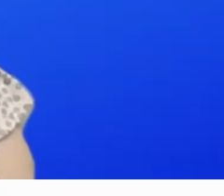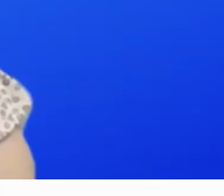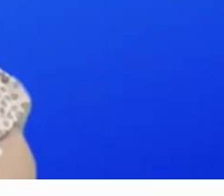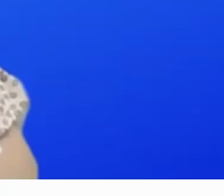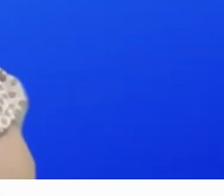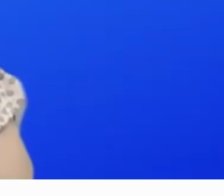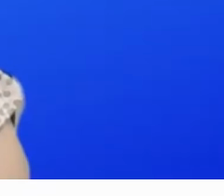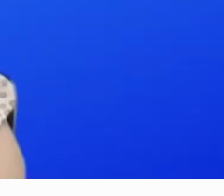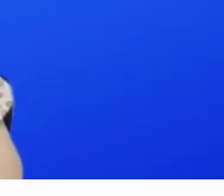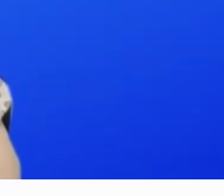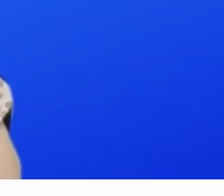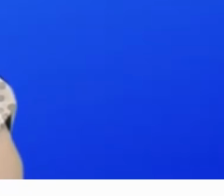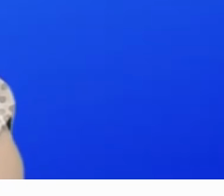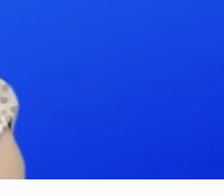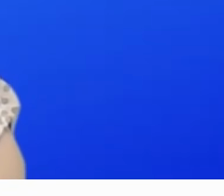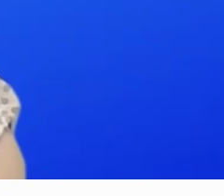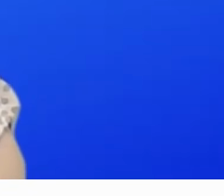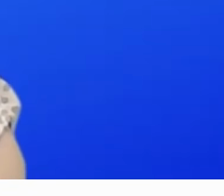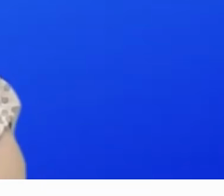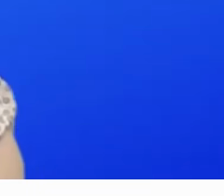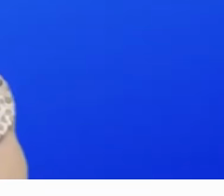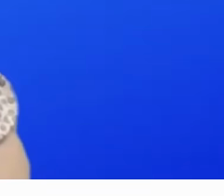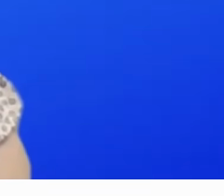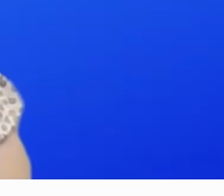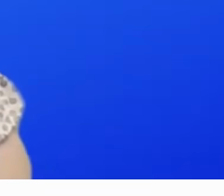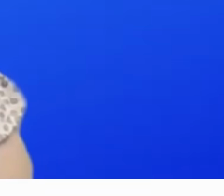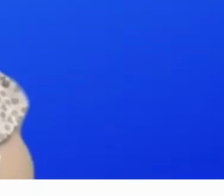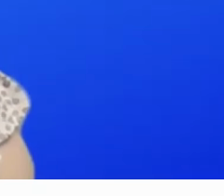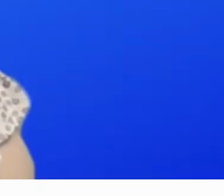Maureen, any thoughts? Any additional thing besides that?